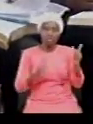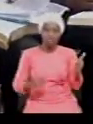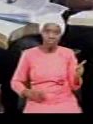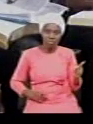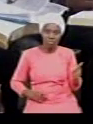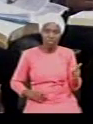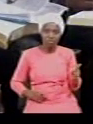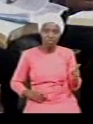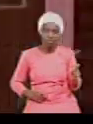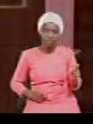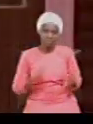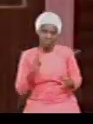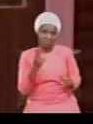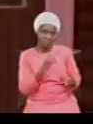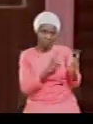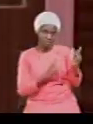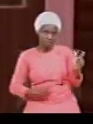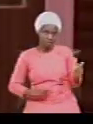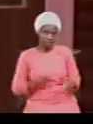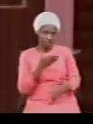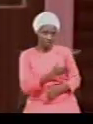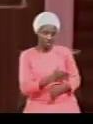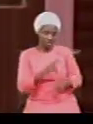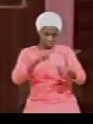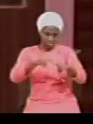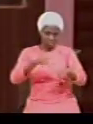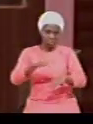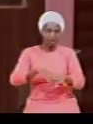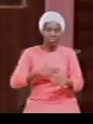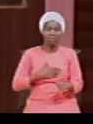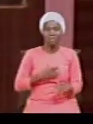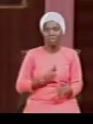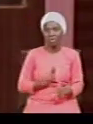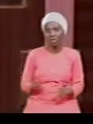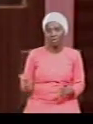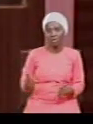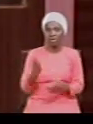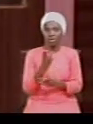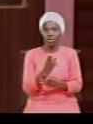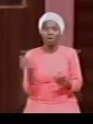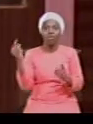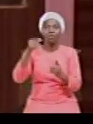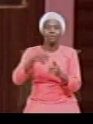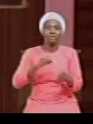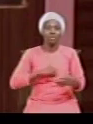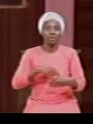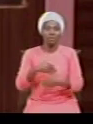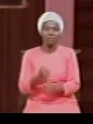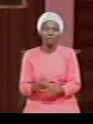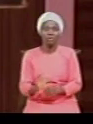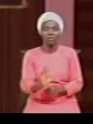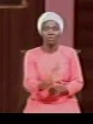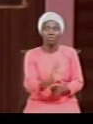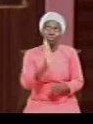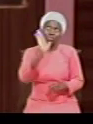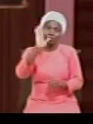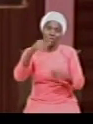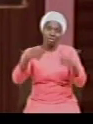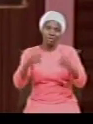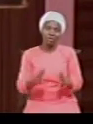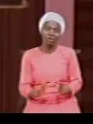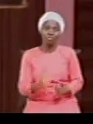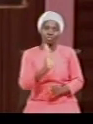Lord there, sit on my right hand until I make thine enemies thy